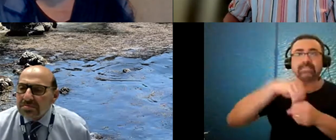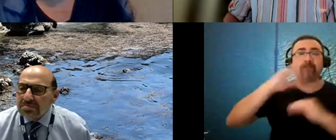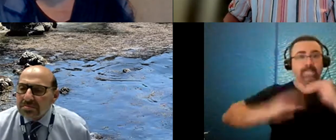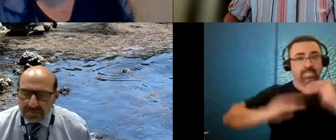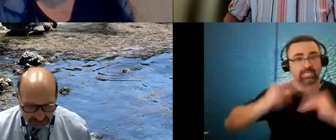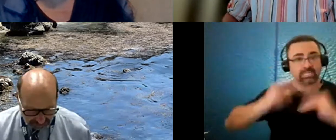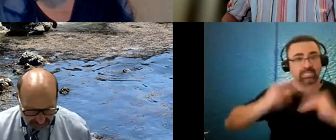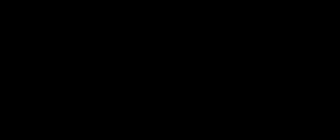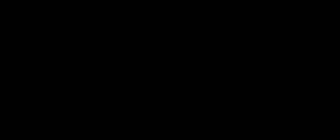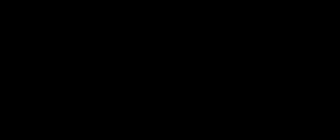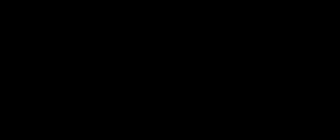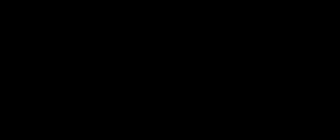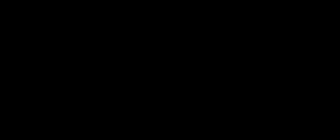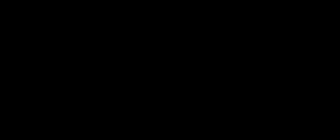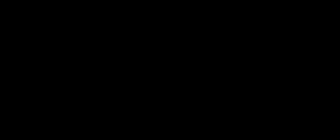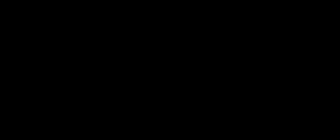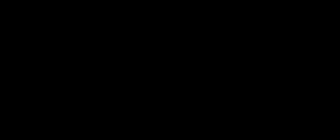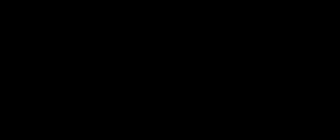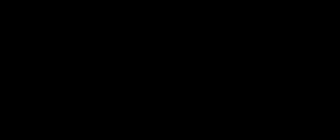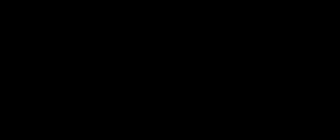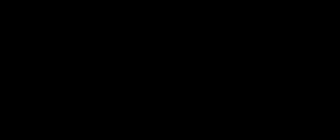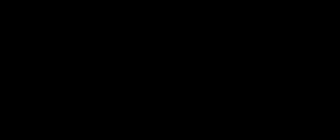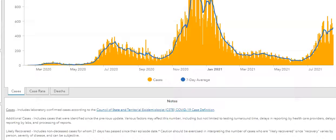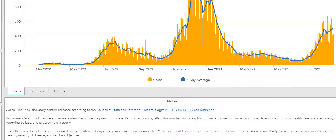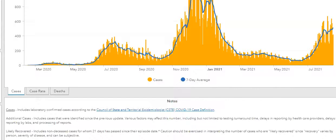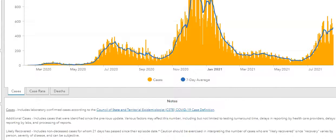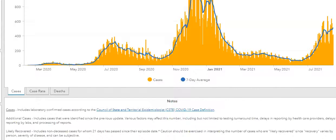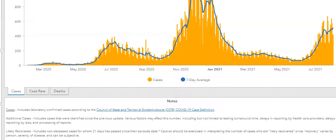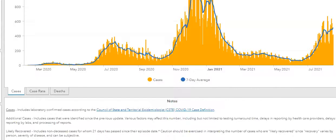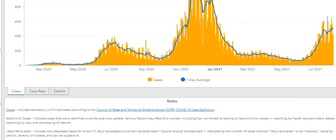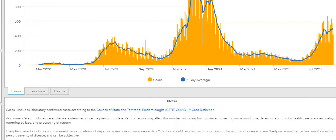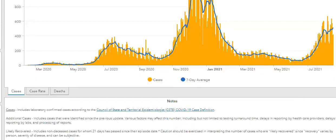and vaccination, because right now those are the two